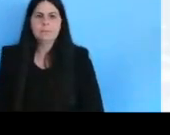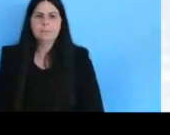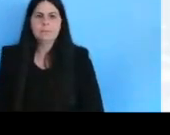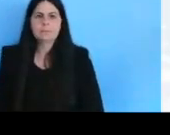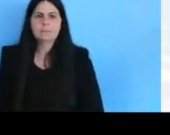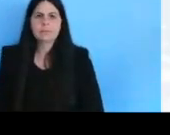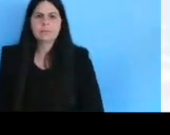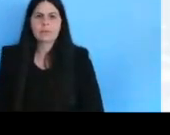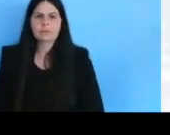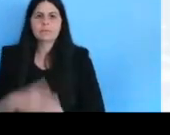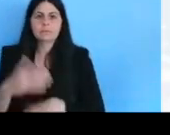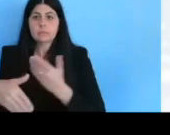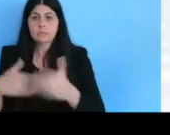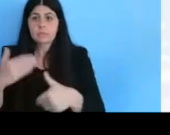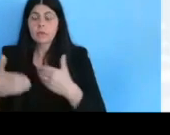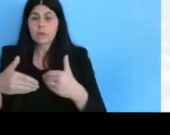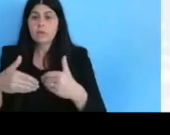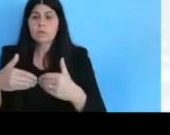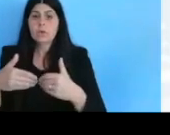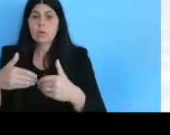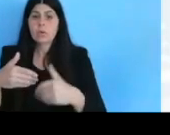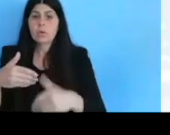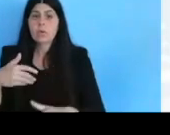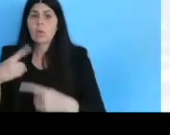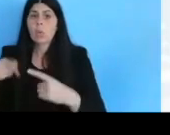in the service-connected rating,